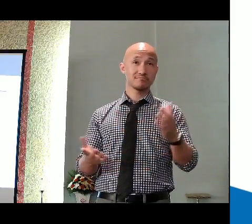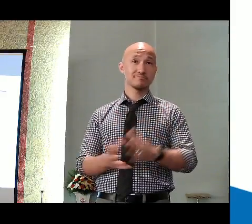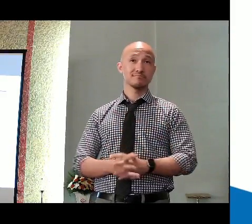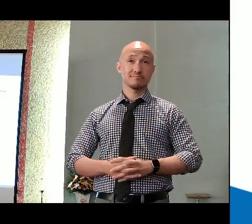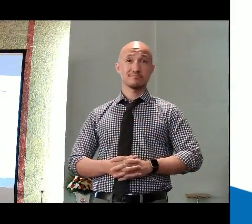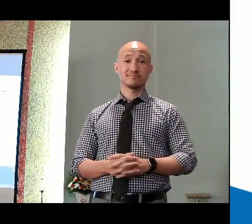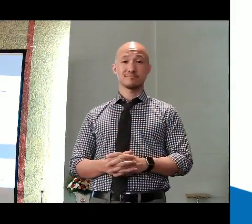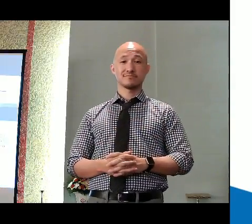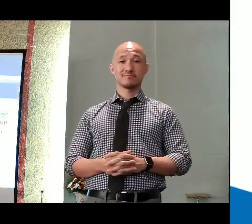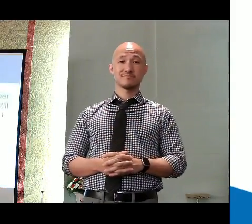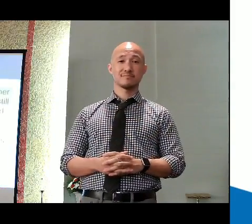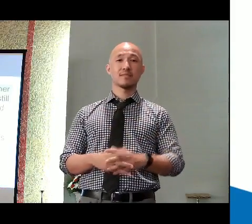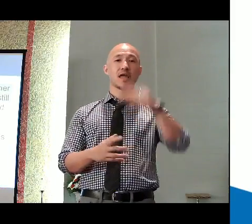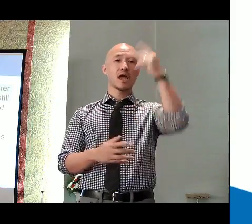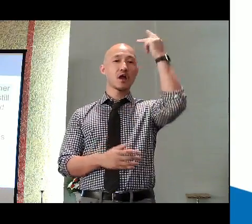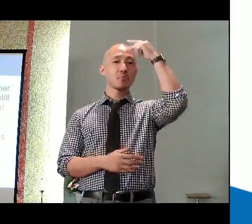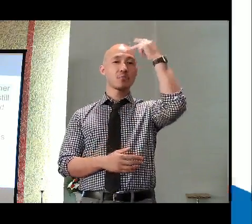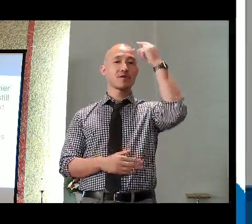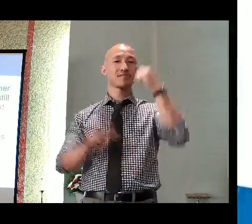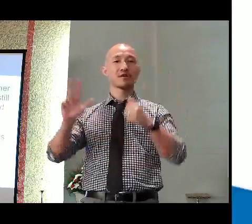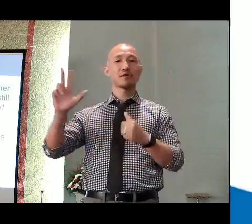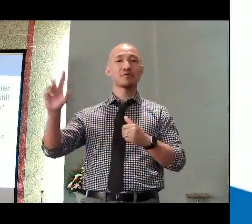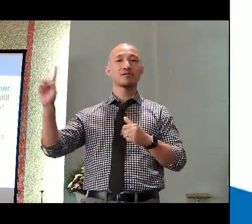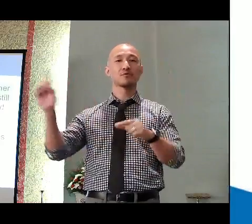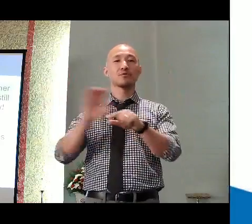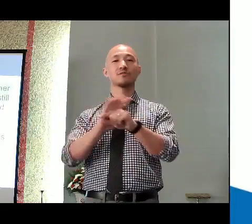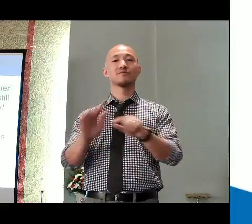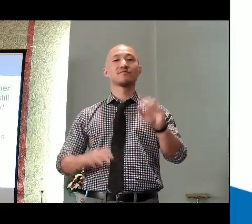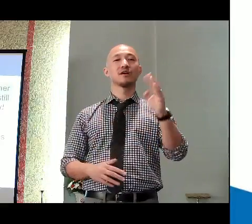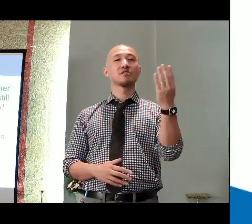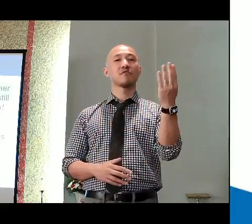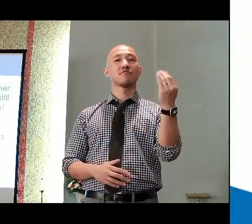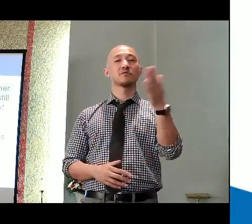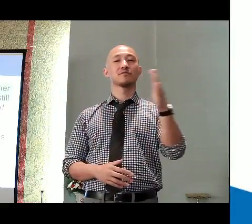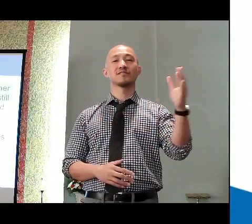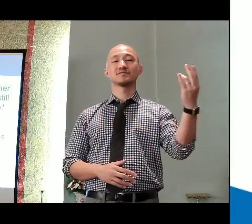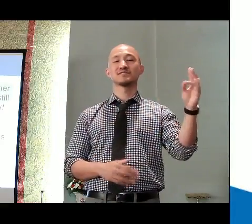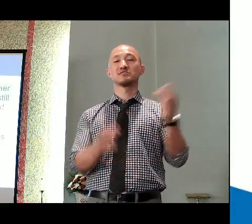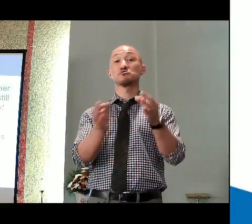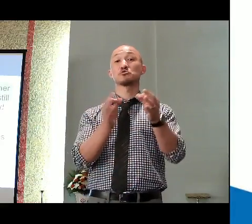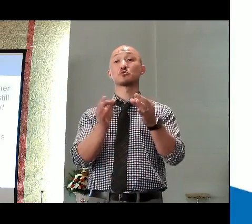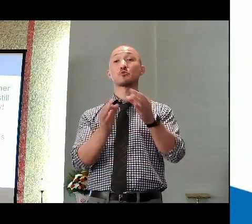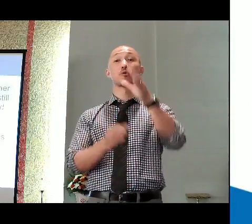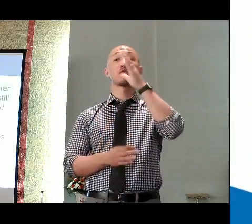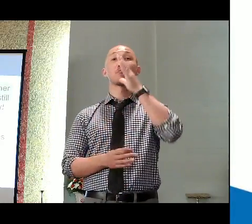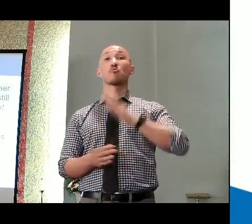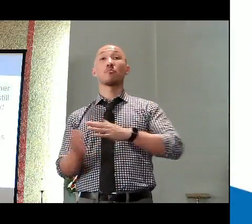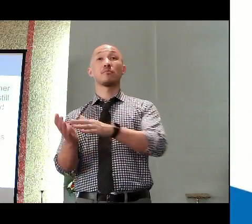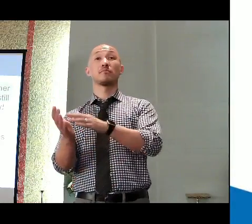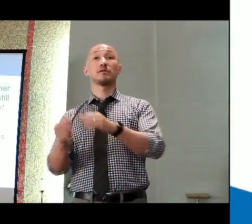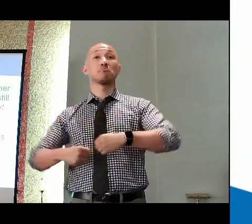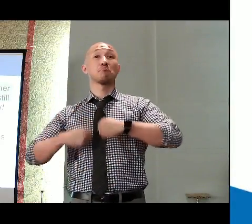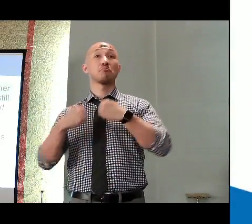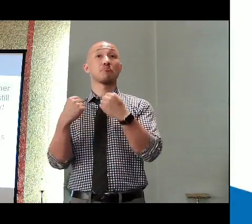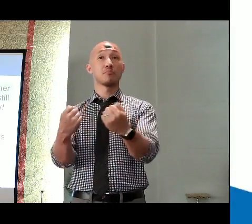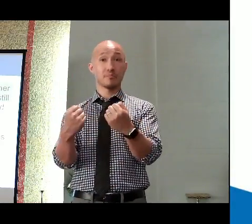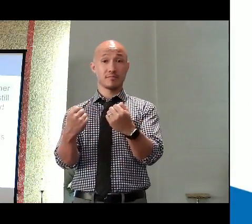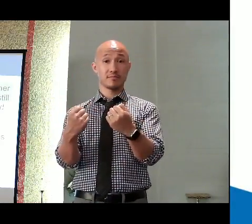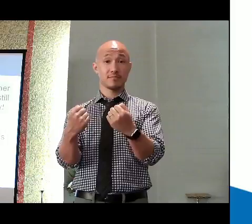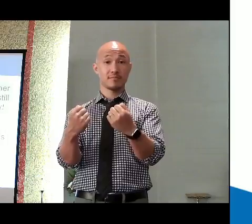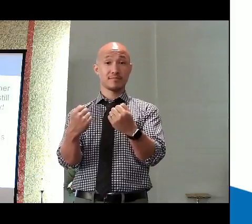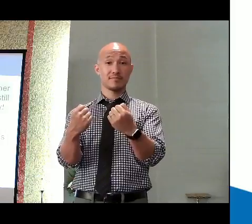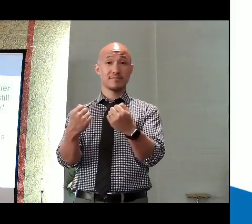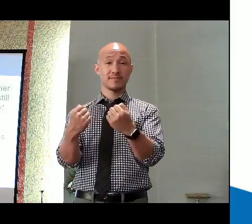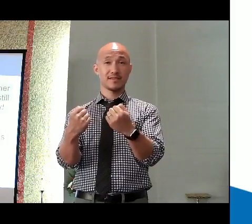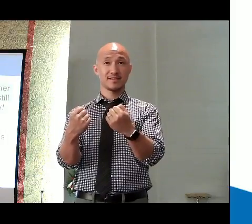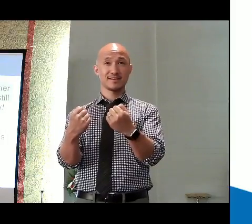in Proverbs chapter 31 that speaks of the women's strength. She compares the woman to a merchant ship. I mean,